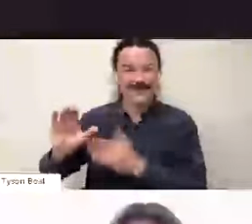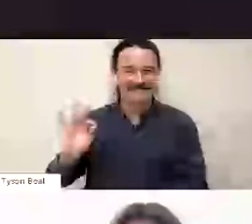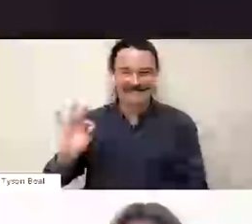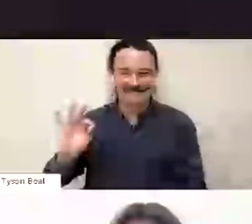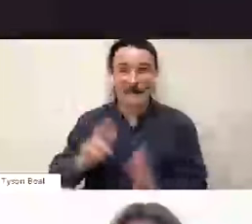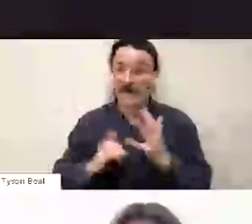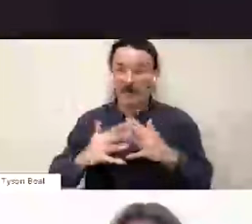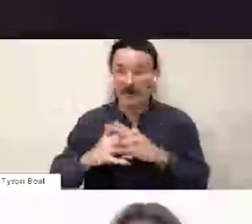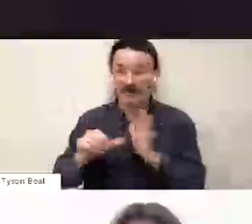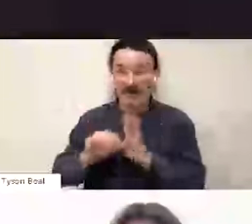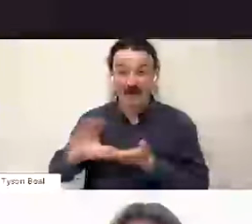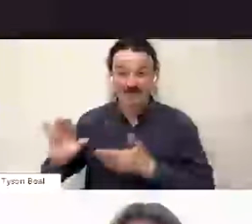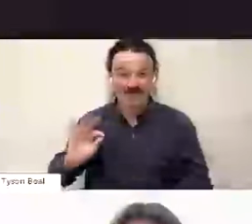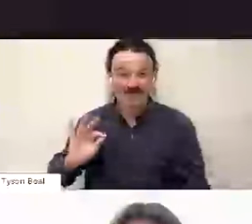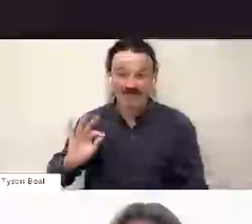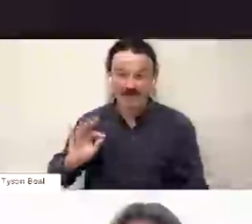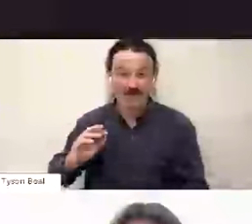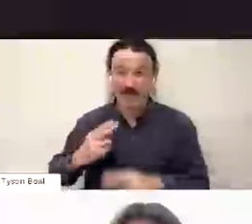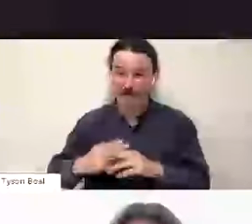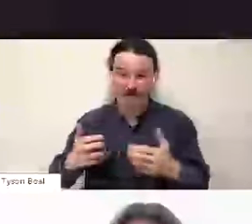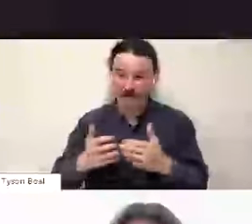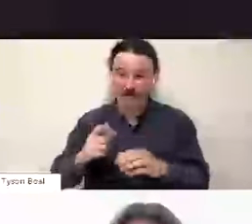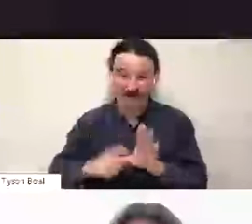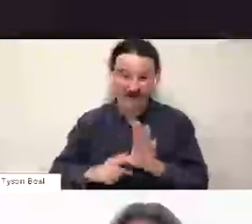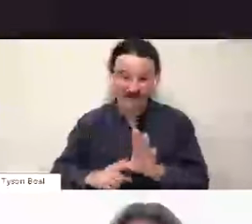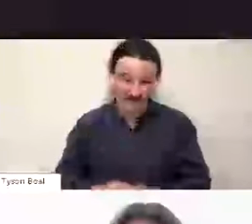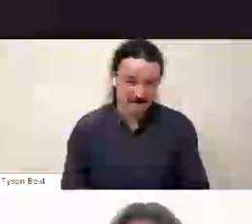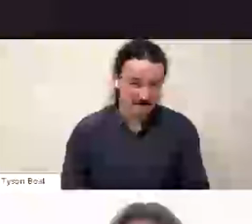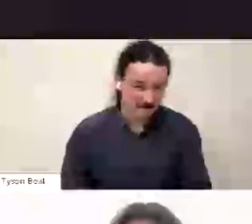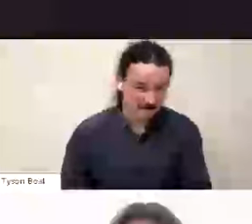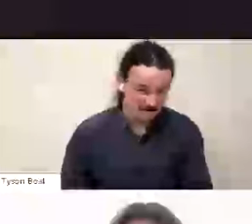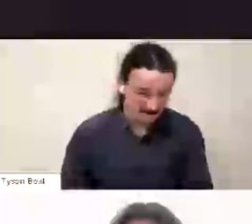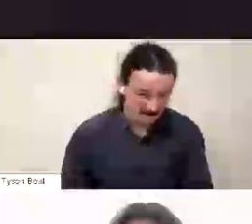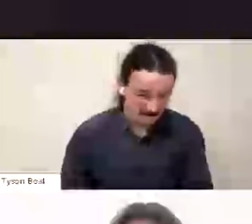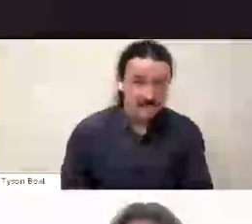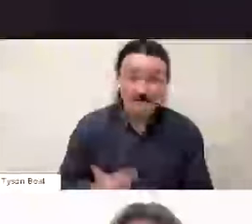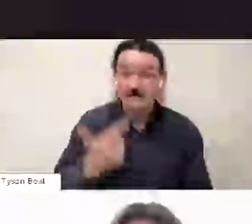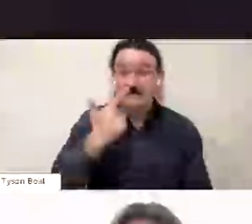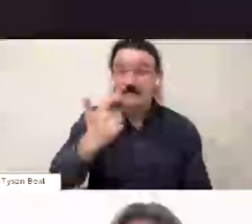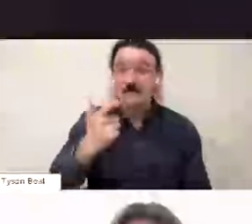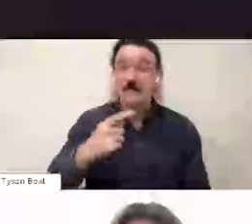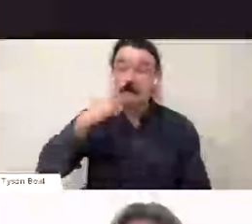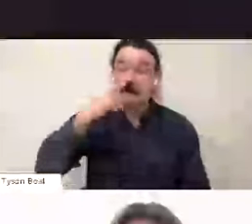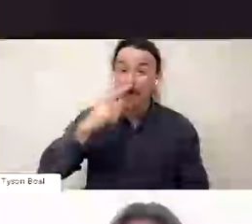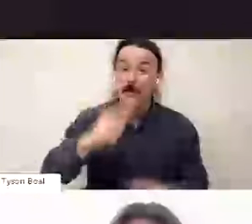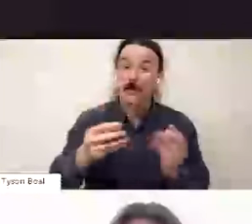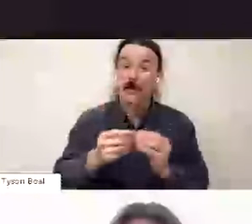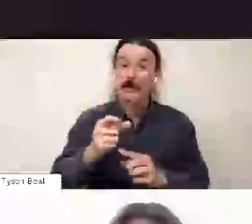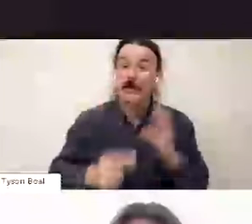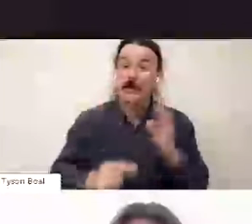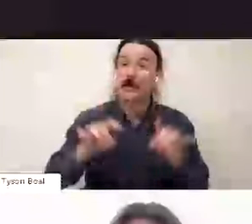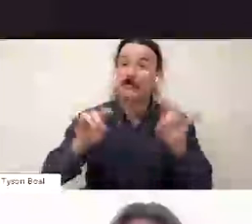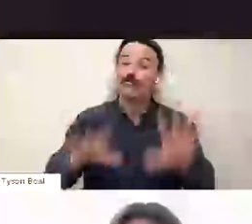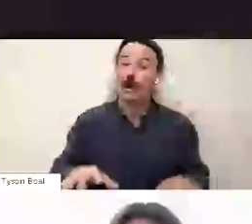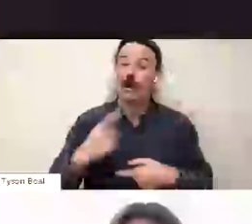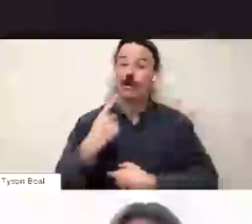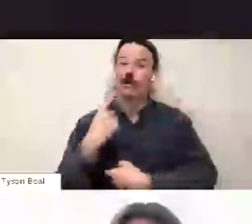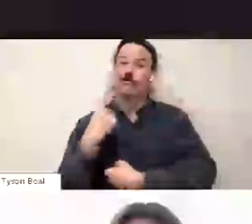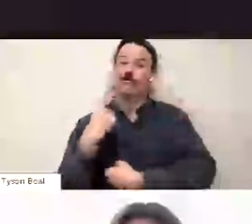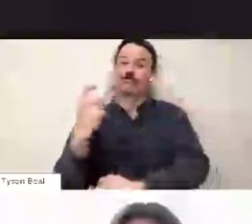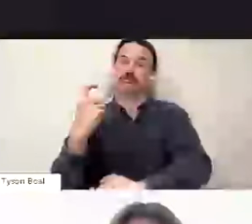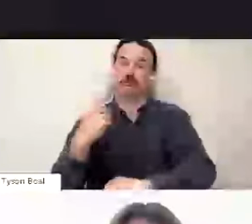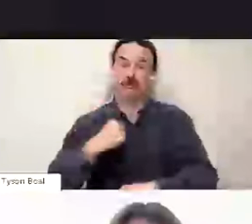number of years either. Fortunately, I was employed by People with Disability Australia around this time, and